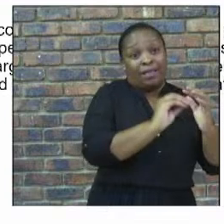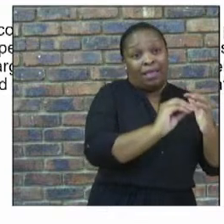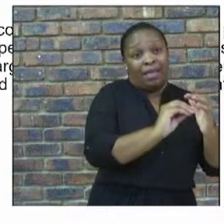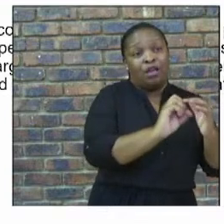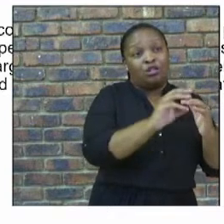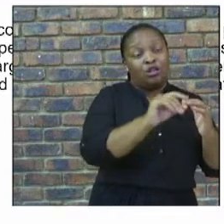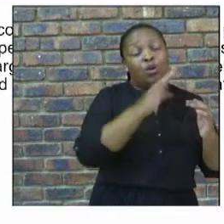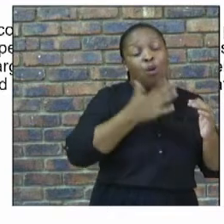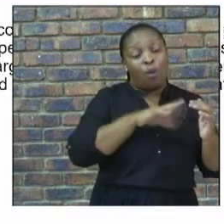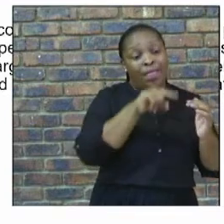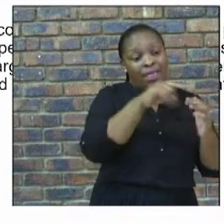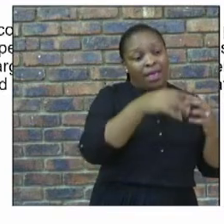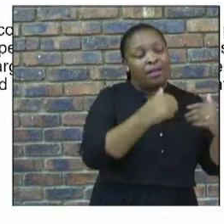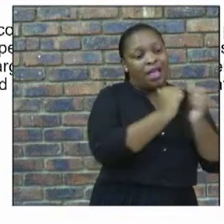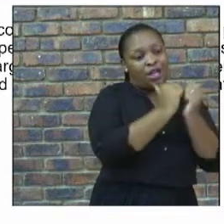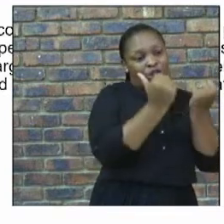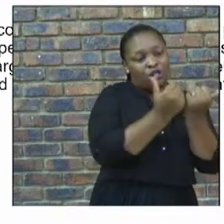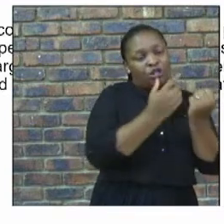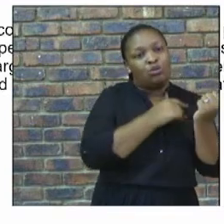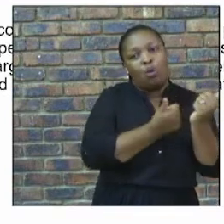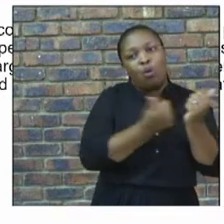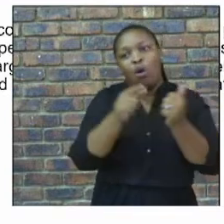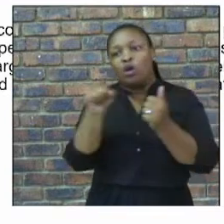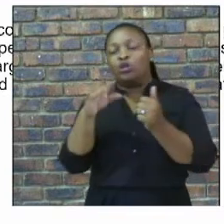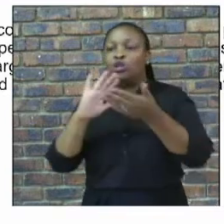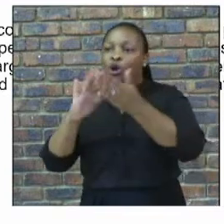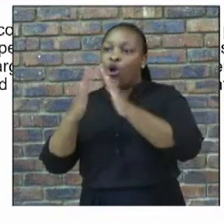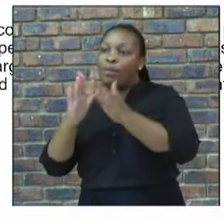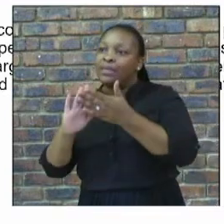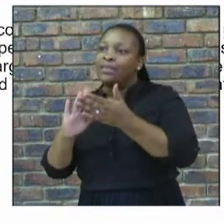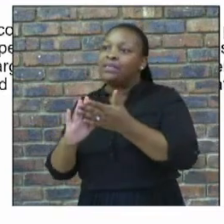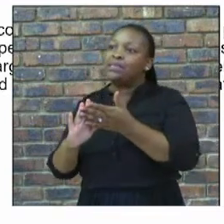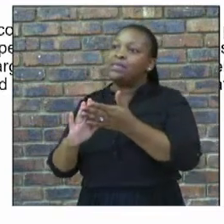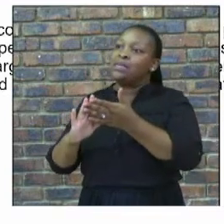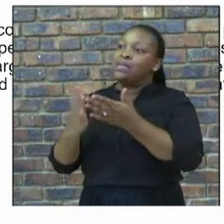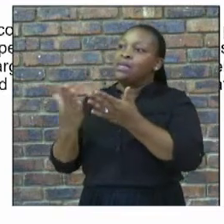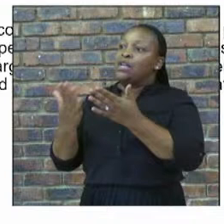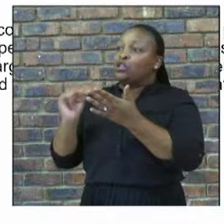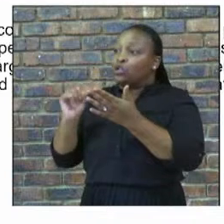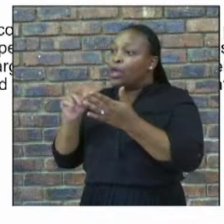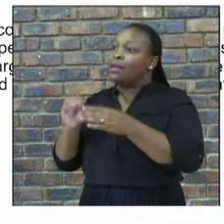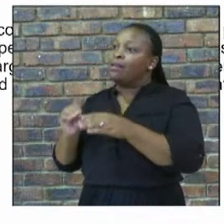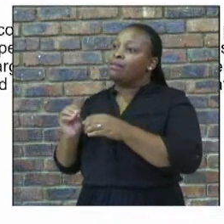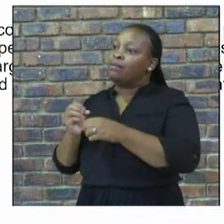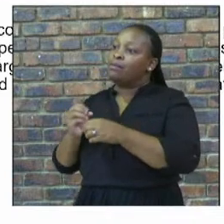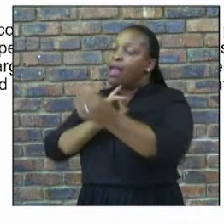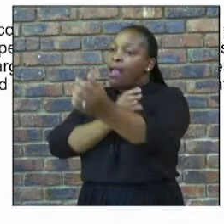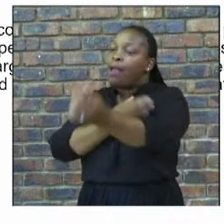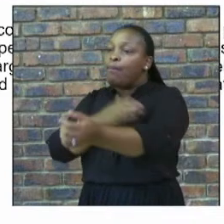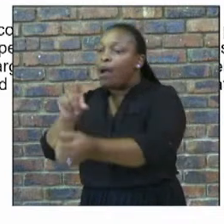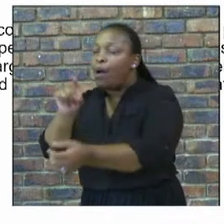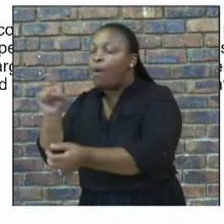that we can also save money in terms of our